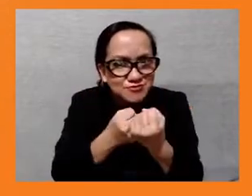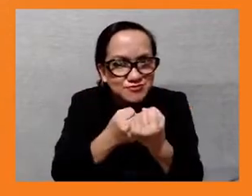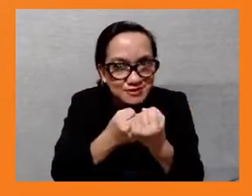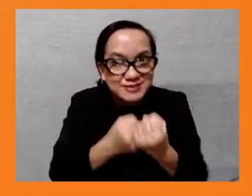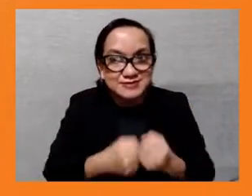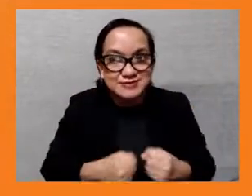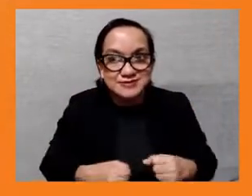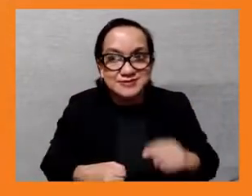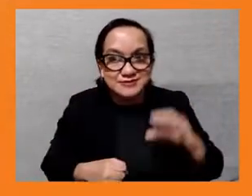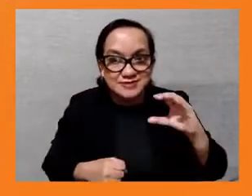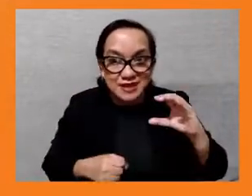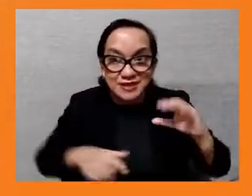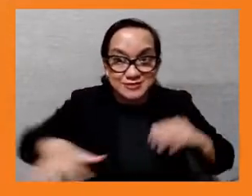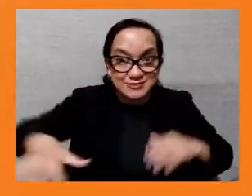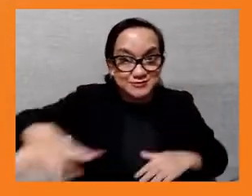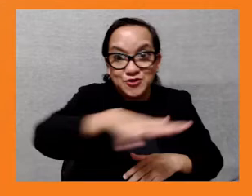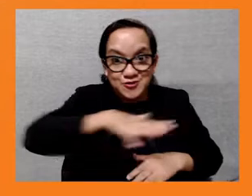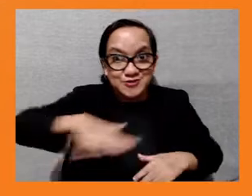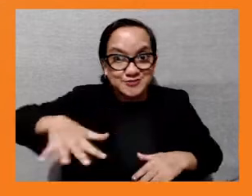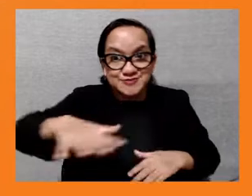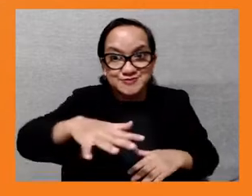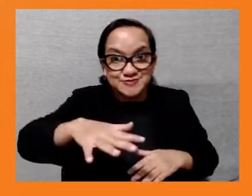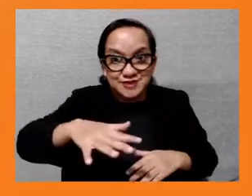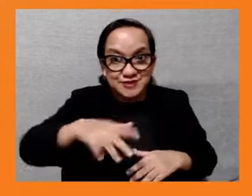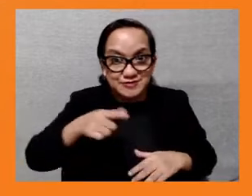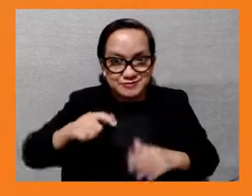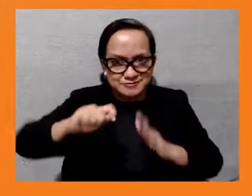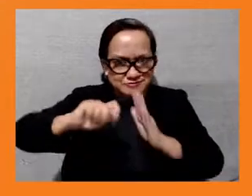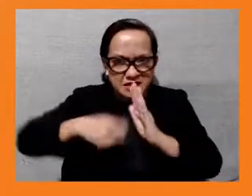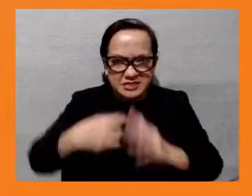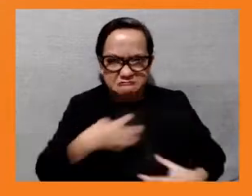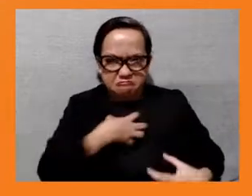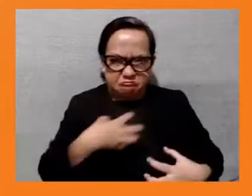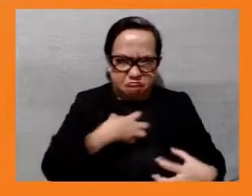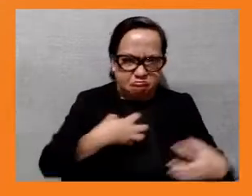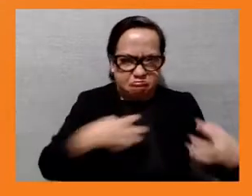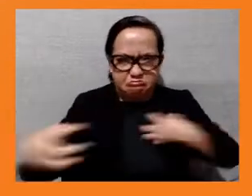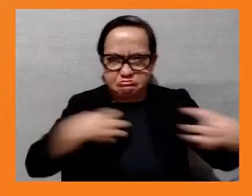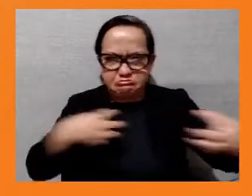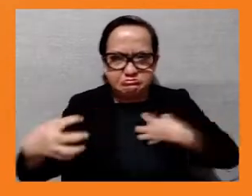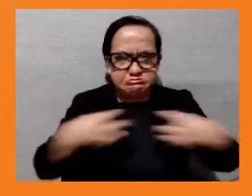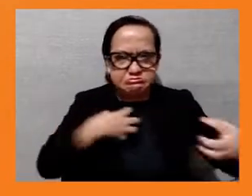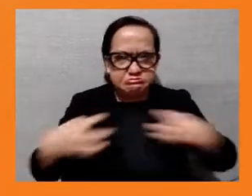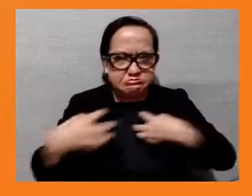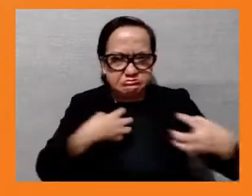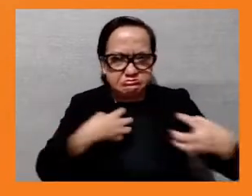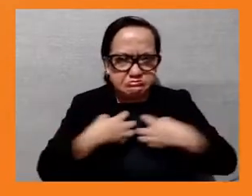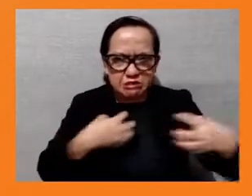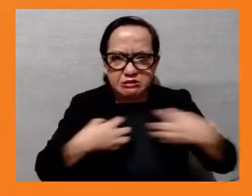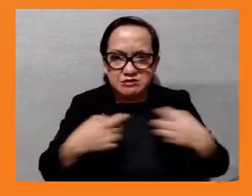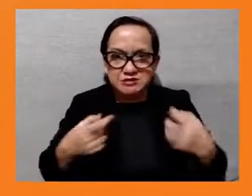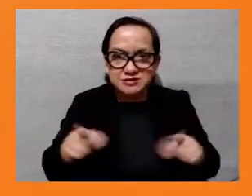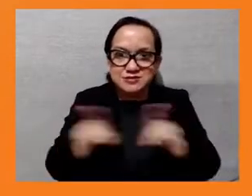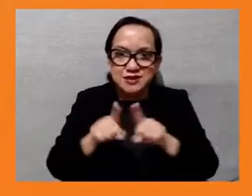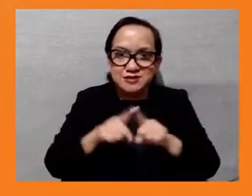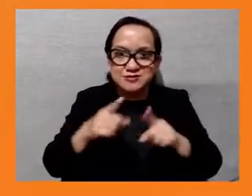multiple-time compensation. It's mentioned in EIA. So similarly, the draft resettlement of Indigenous Peoples